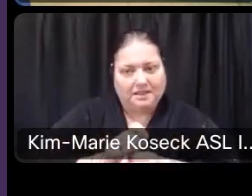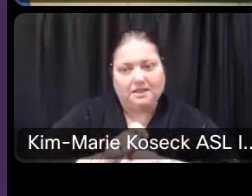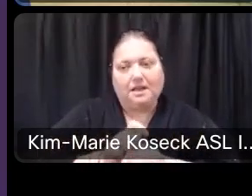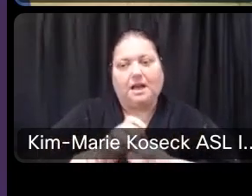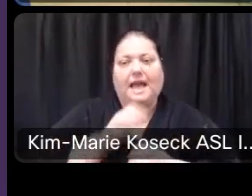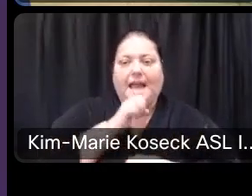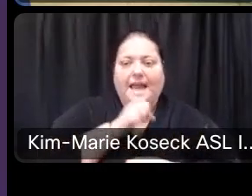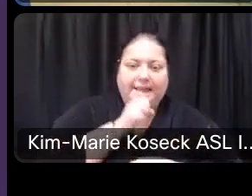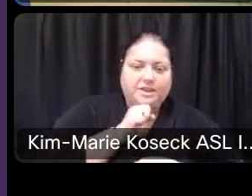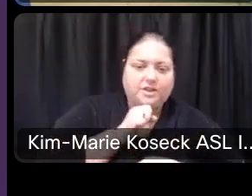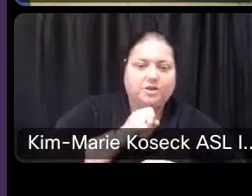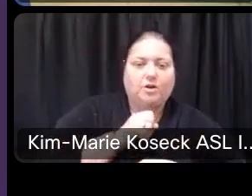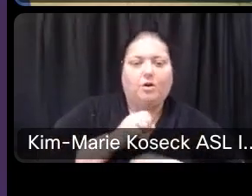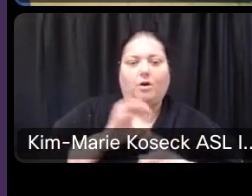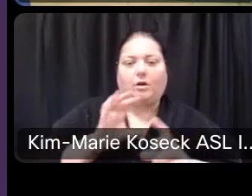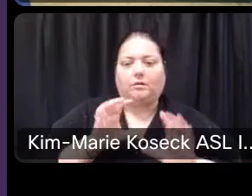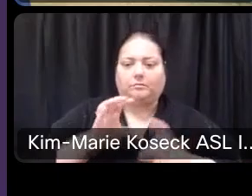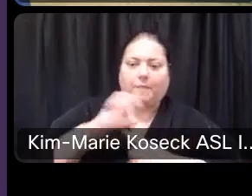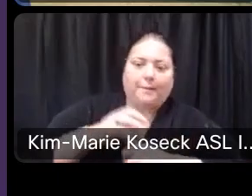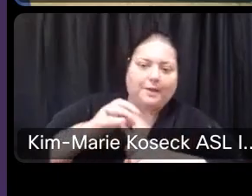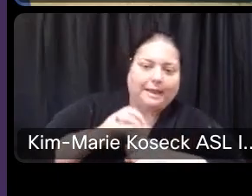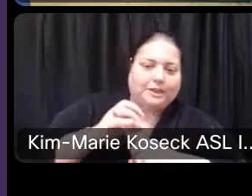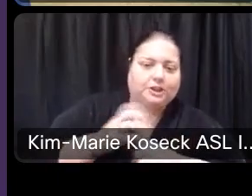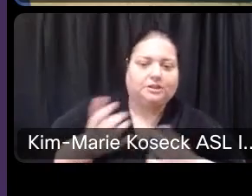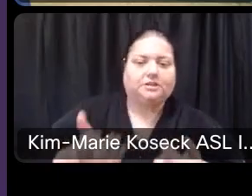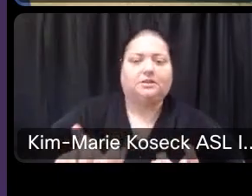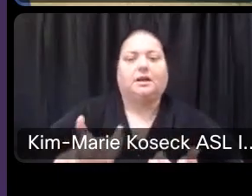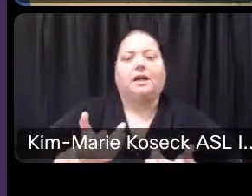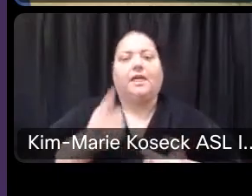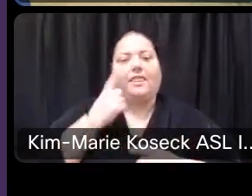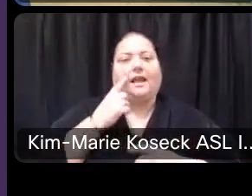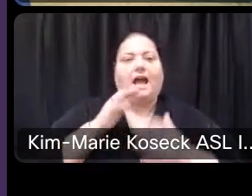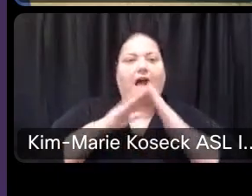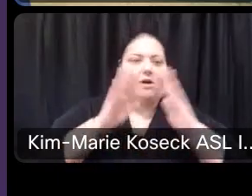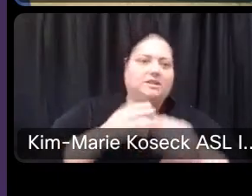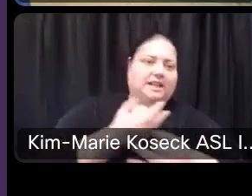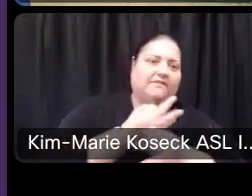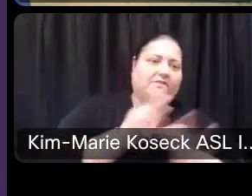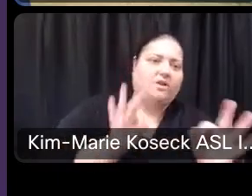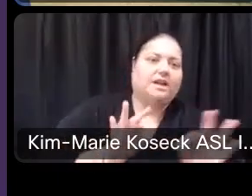or populations? Do we need to think about housing for young adults who,